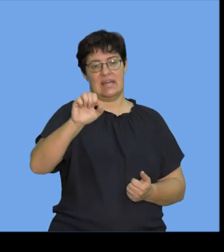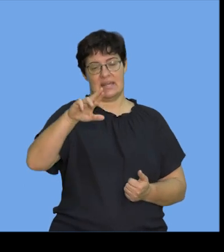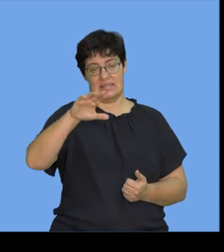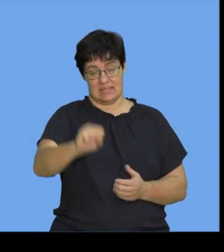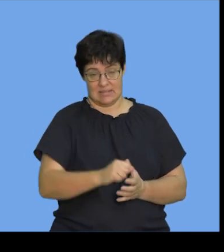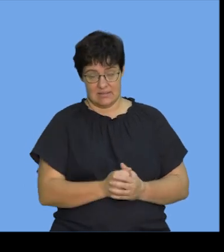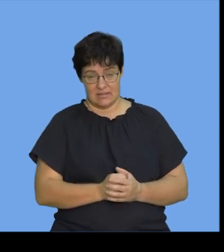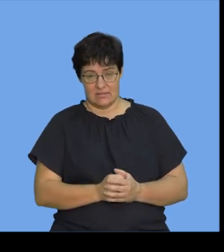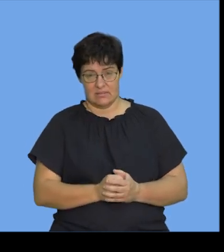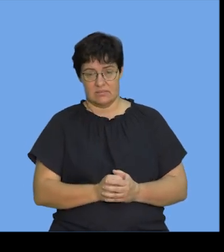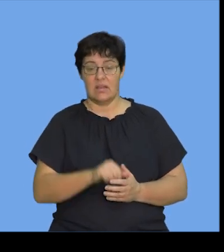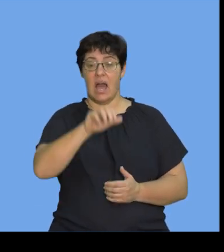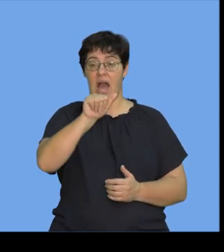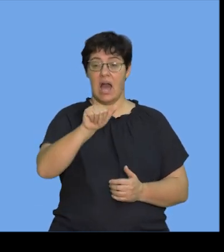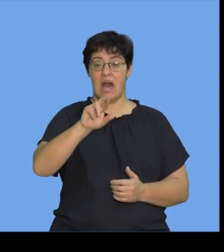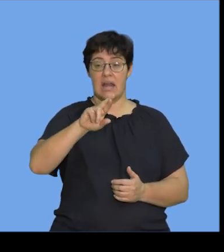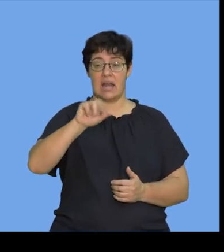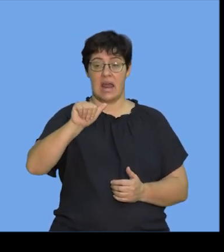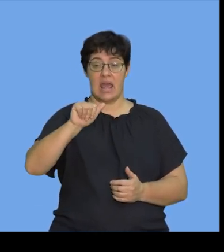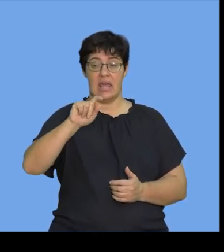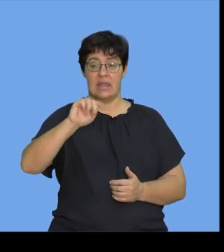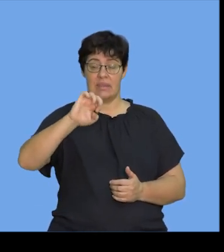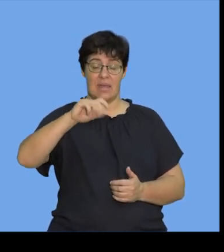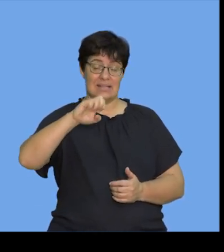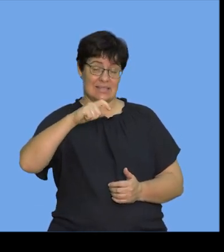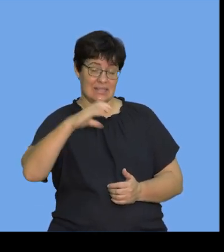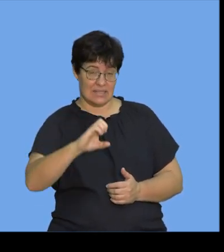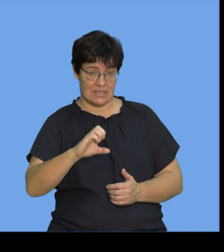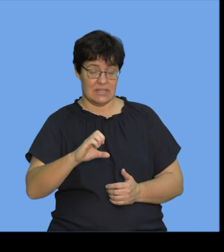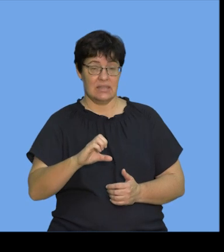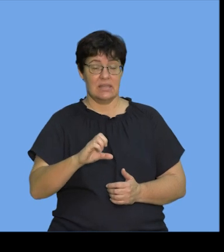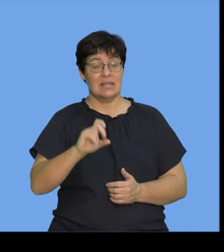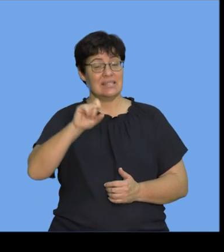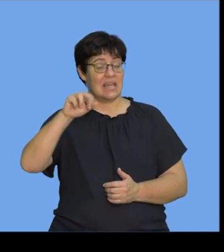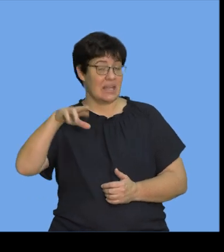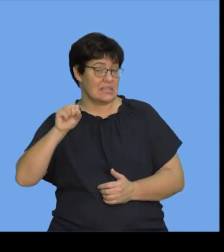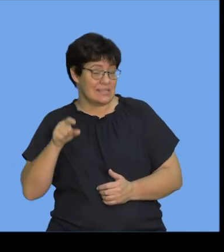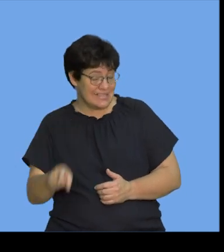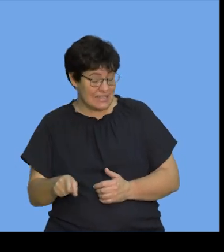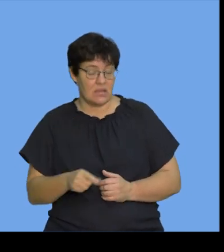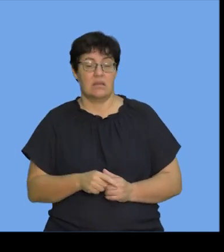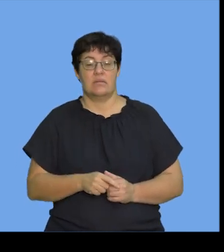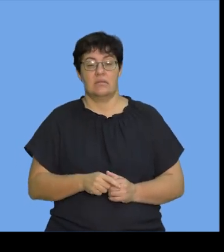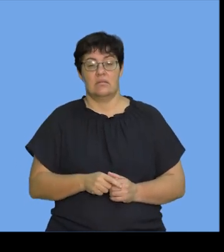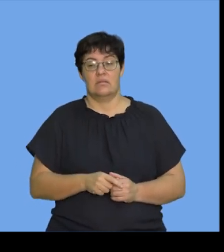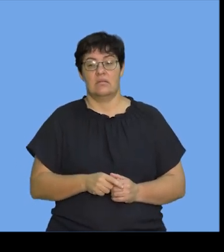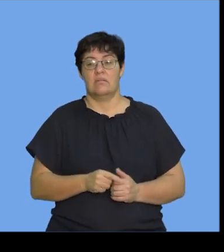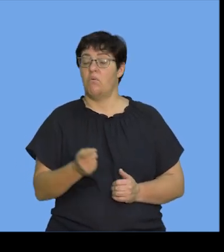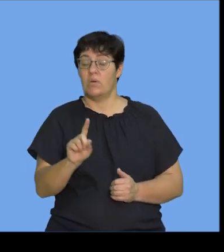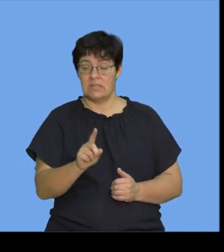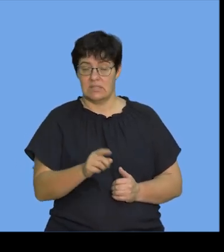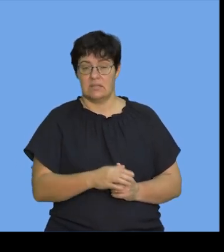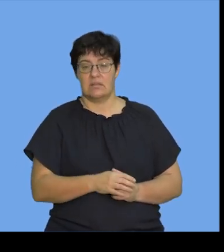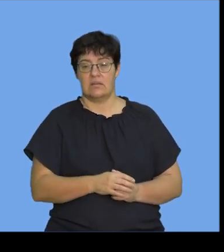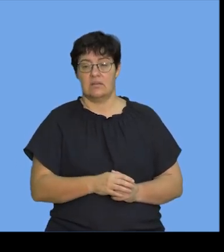Now, an arithmetic series, because we're still talking about an arithmetic sequence, the arithmetic series will be